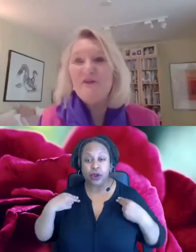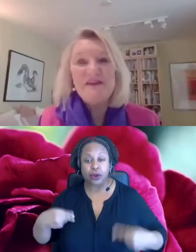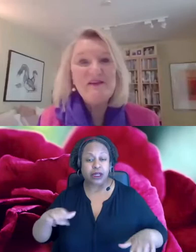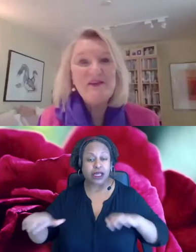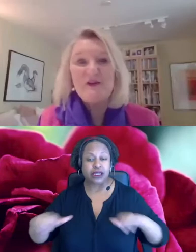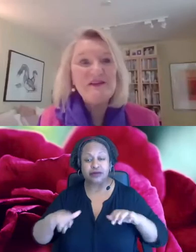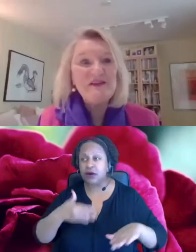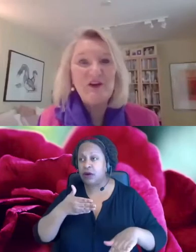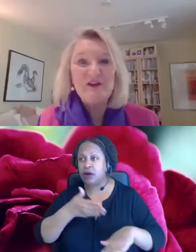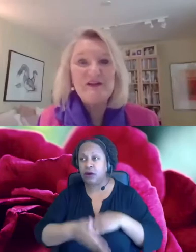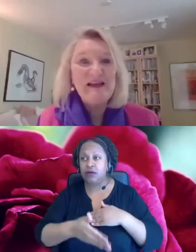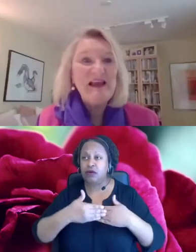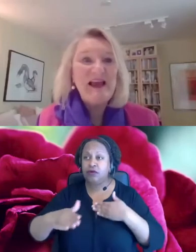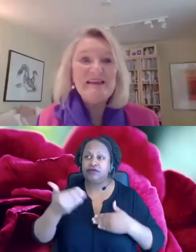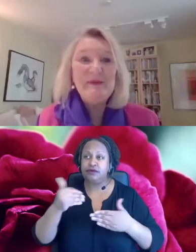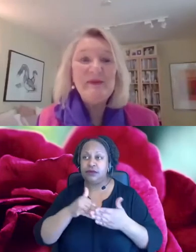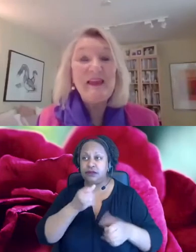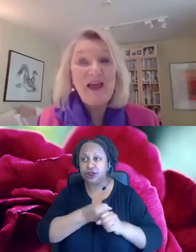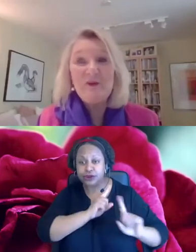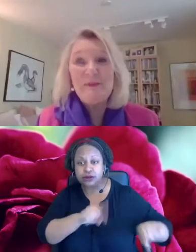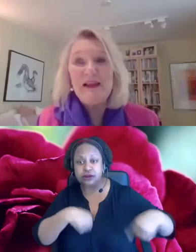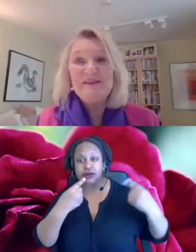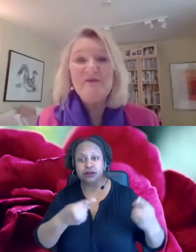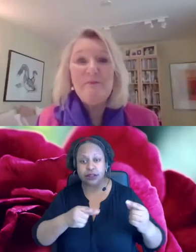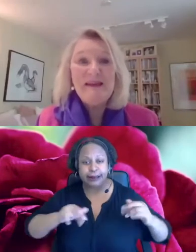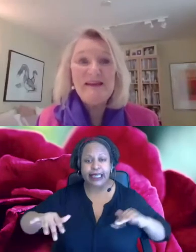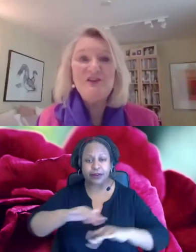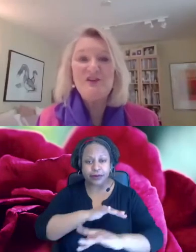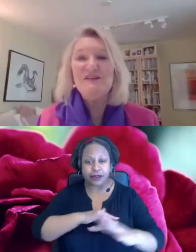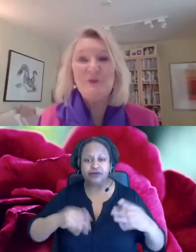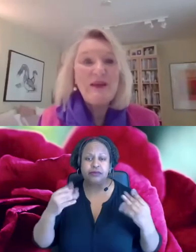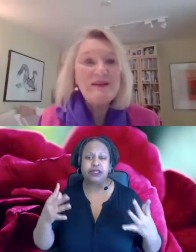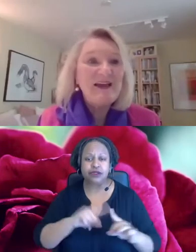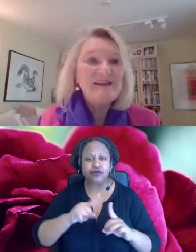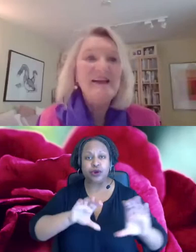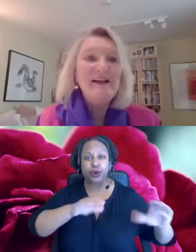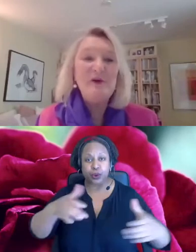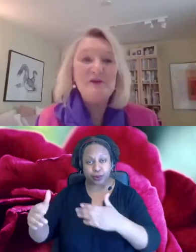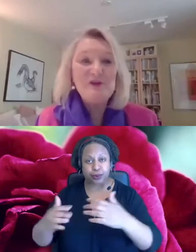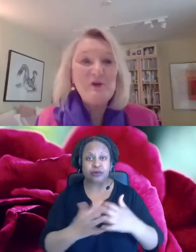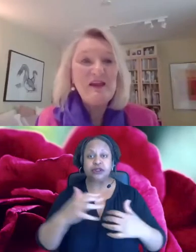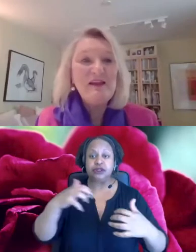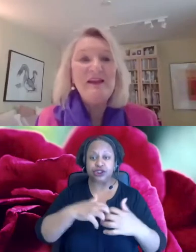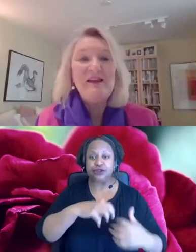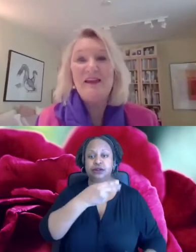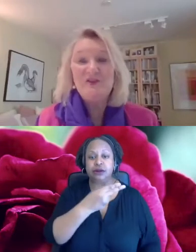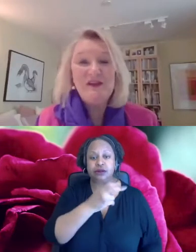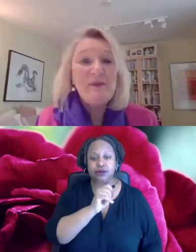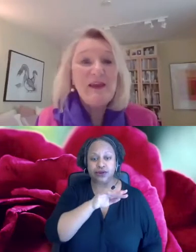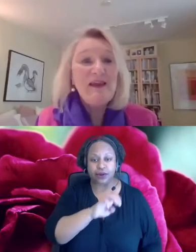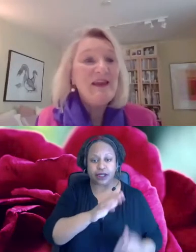over 15,000 years and has been the gathering place of many nations, the Wendat, the Haudenosaunee,